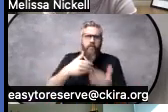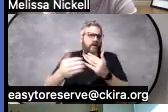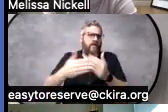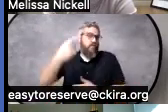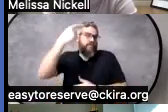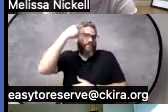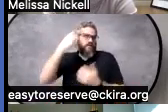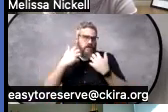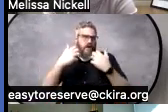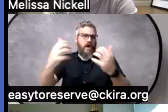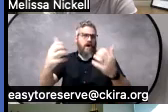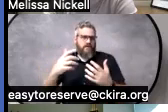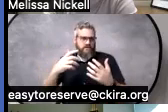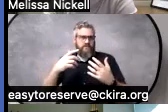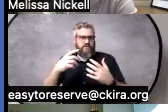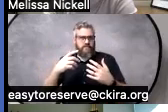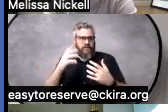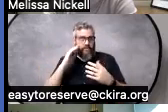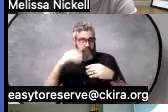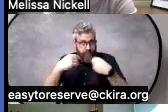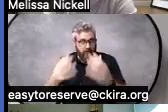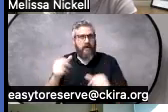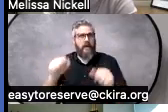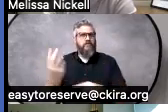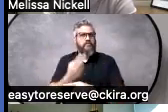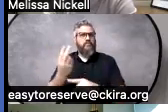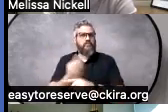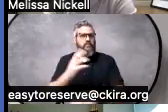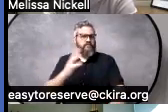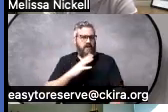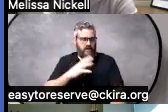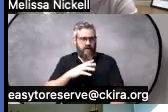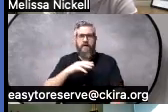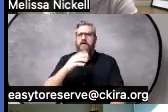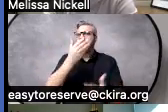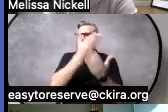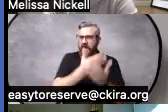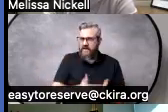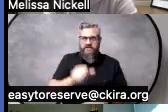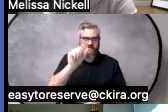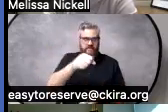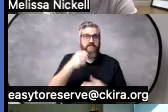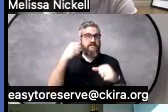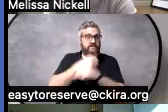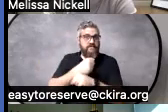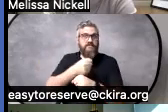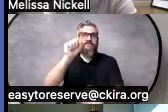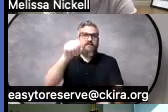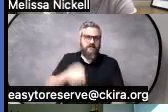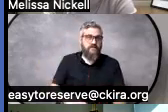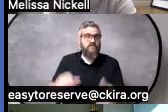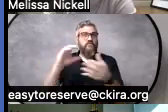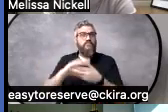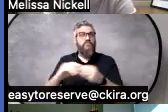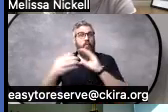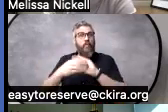audience to bite in, use it. Yes. Yes to facts, yes to statistics, yes to stories, anything that